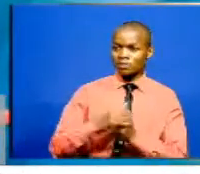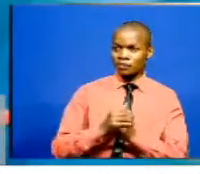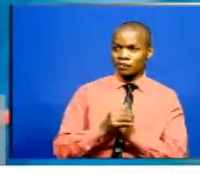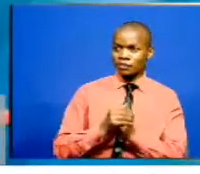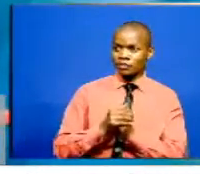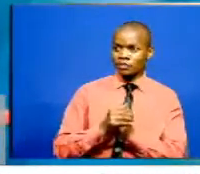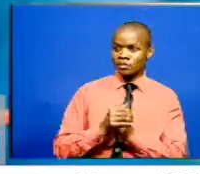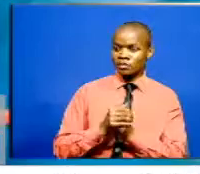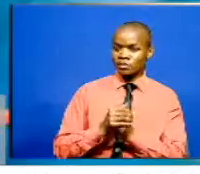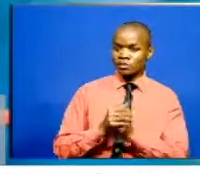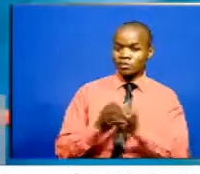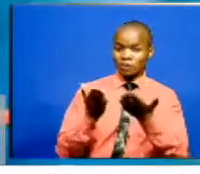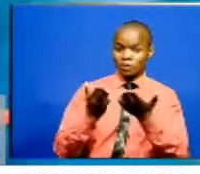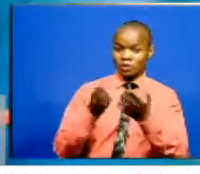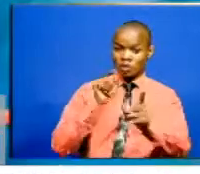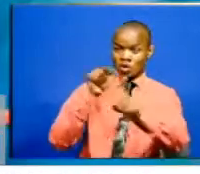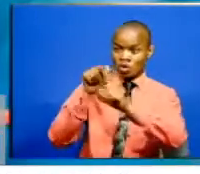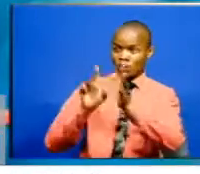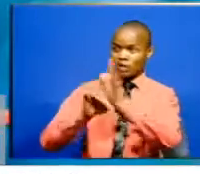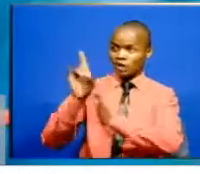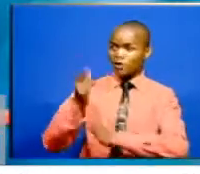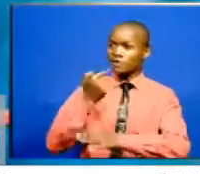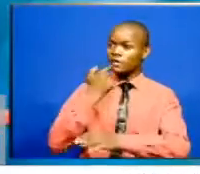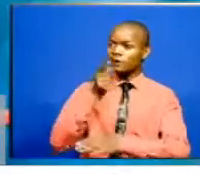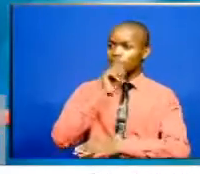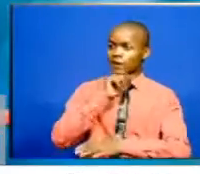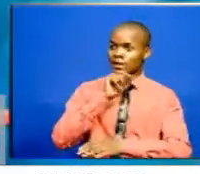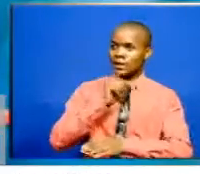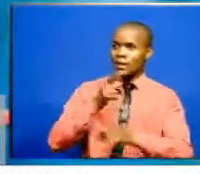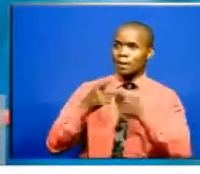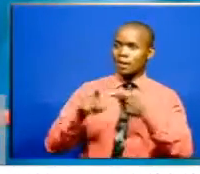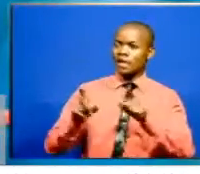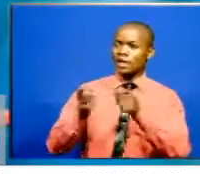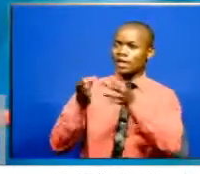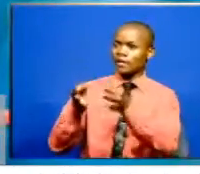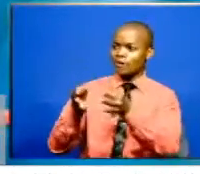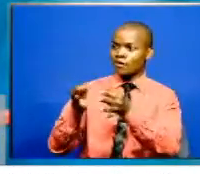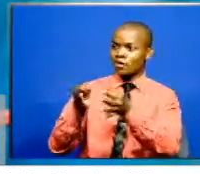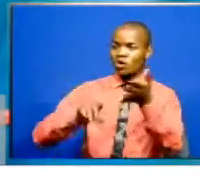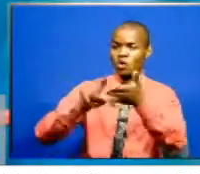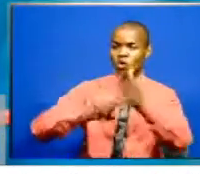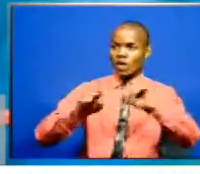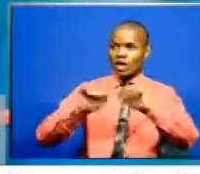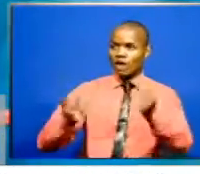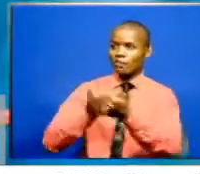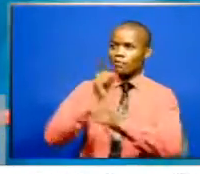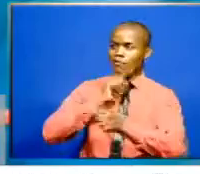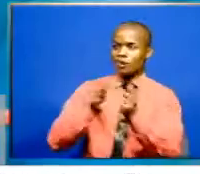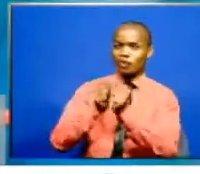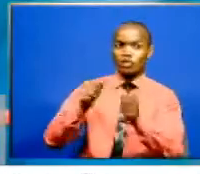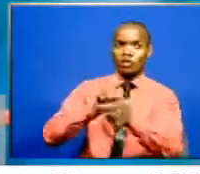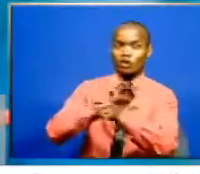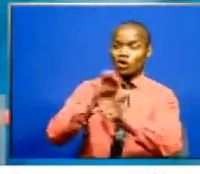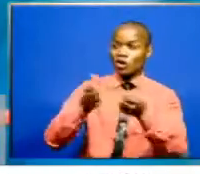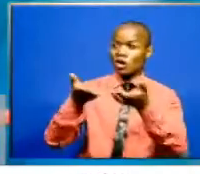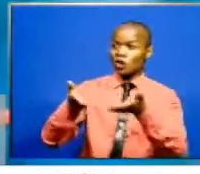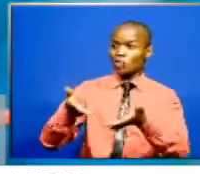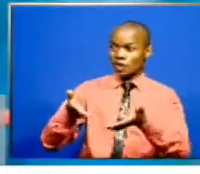Sustainable Development Goals is saying. But if you look at what is happening with the COVID-19